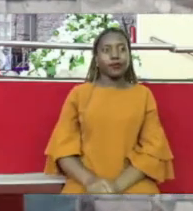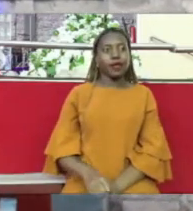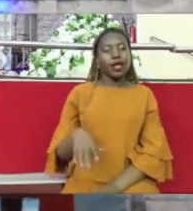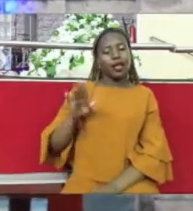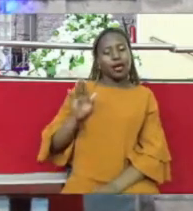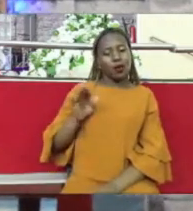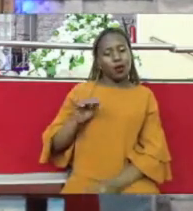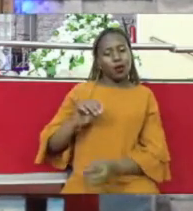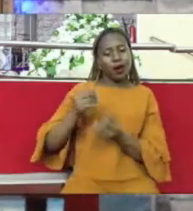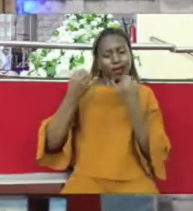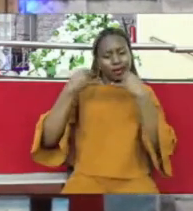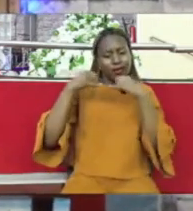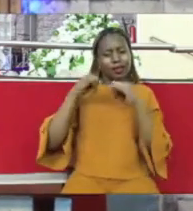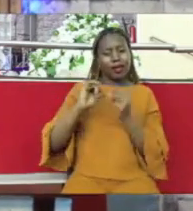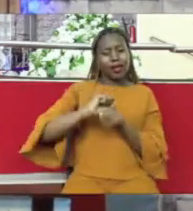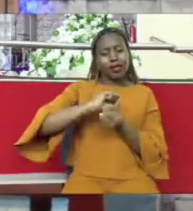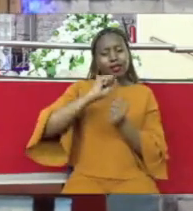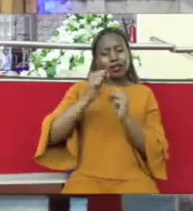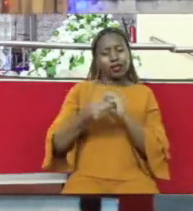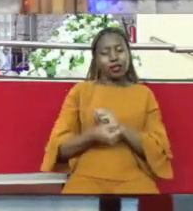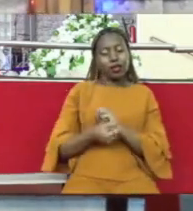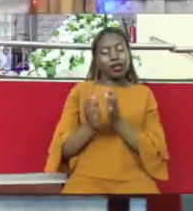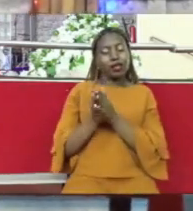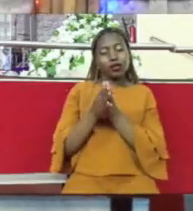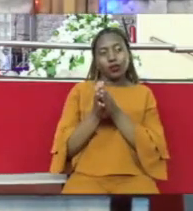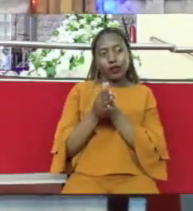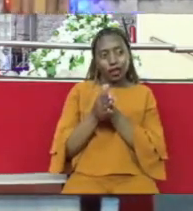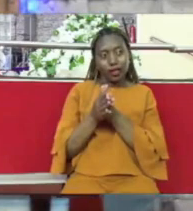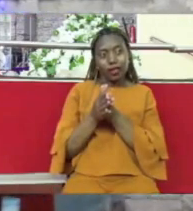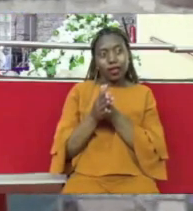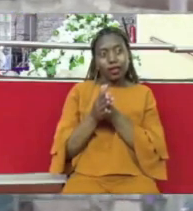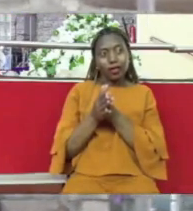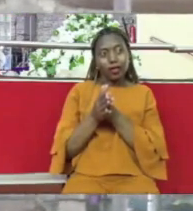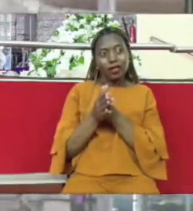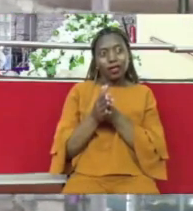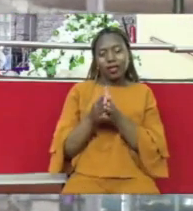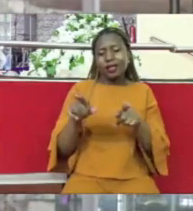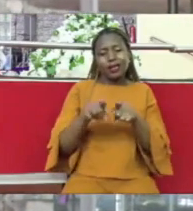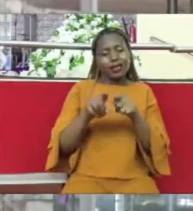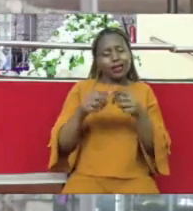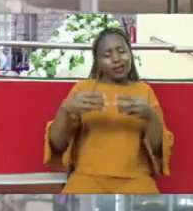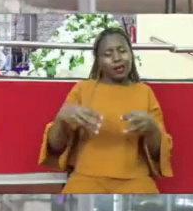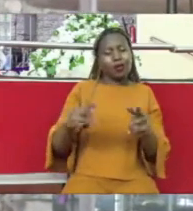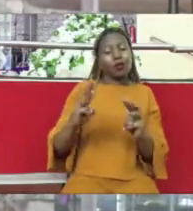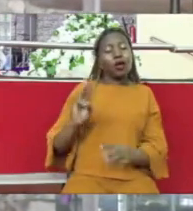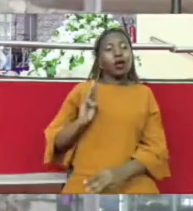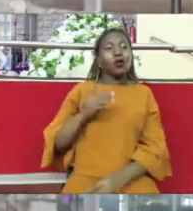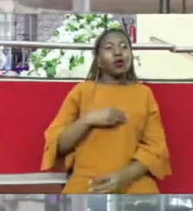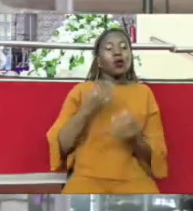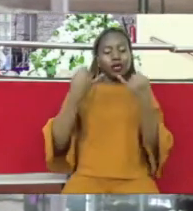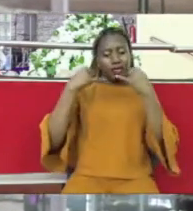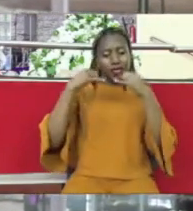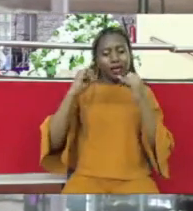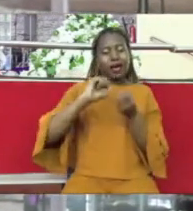changing the story. Yule mwanamke akajaribu kubadilisha simulizi. Just like we normally try to change the story. Vile wakati